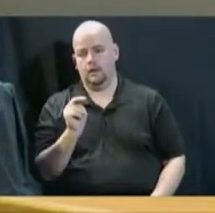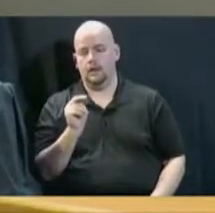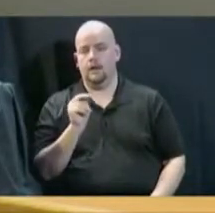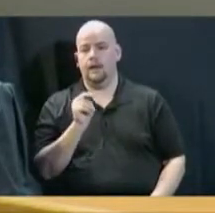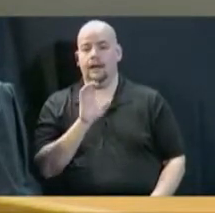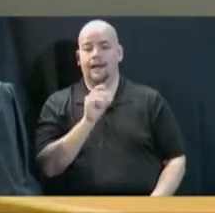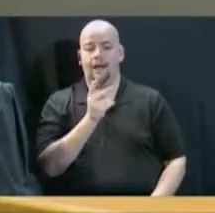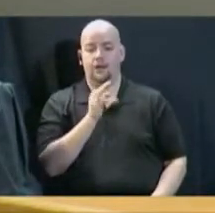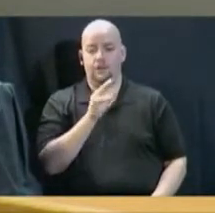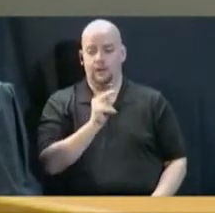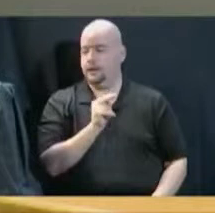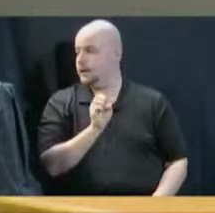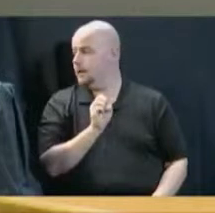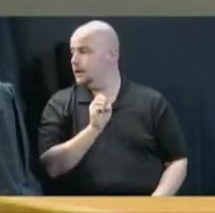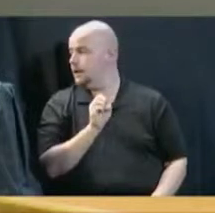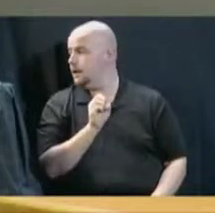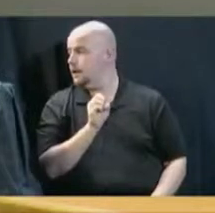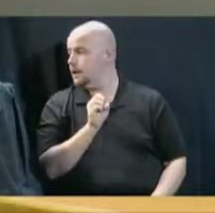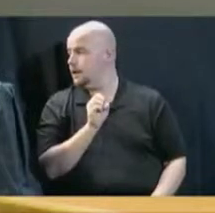who's our